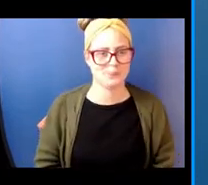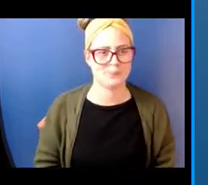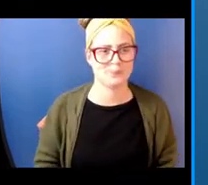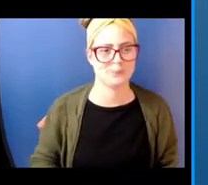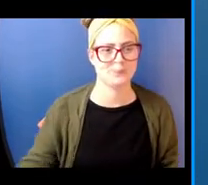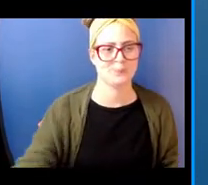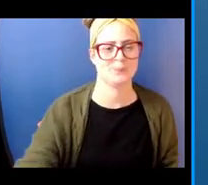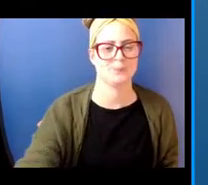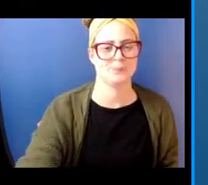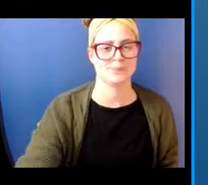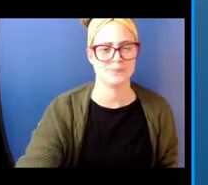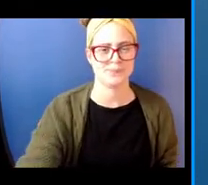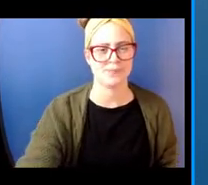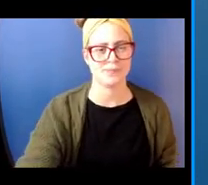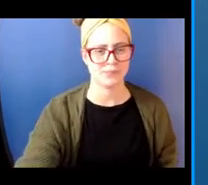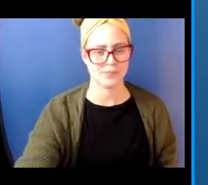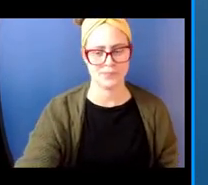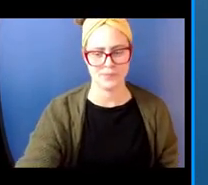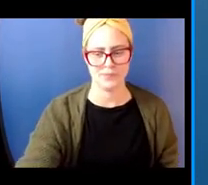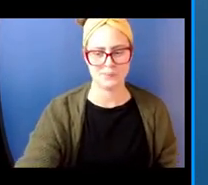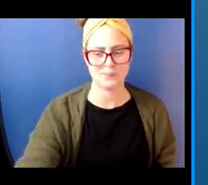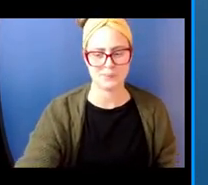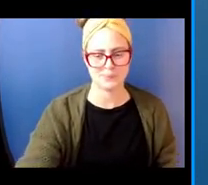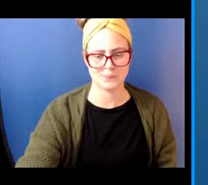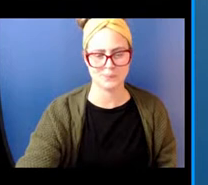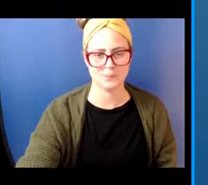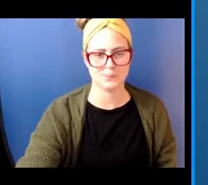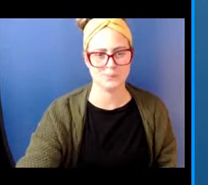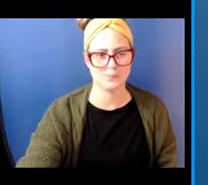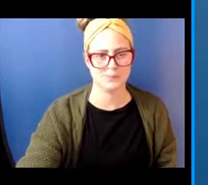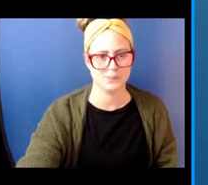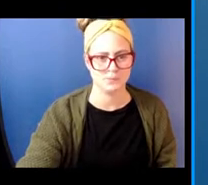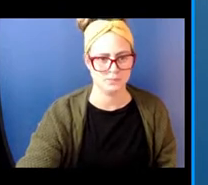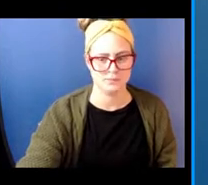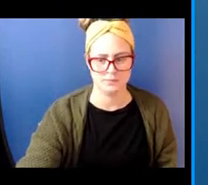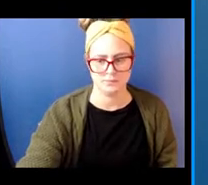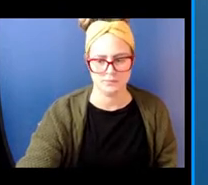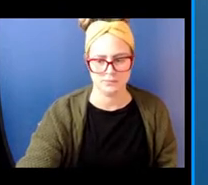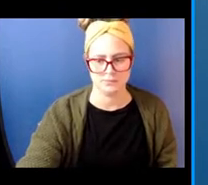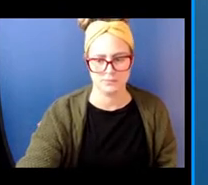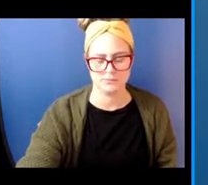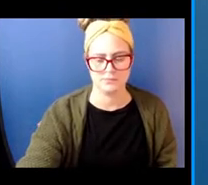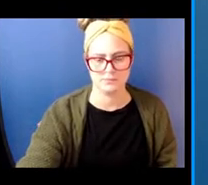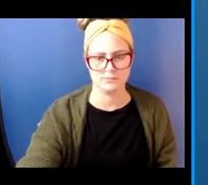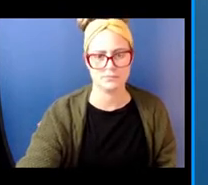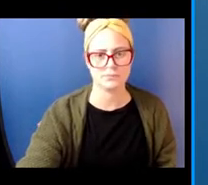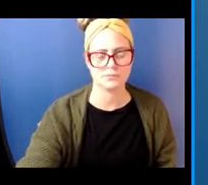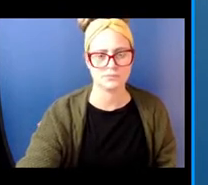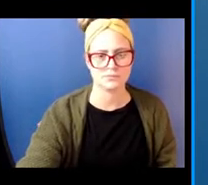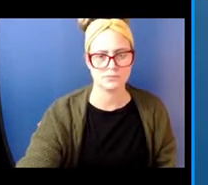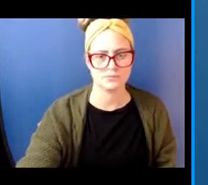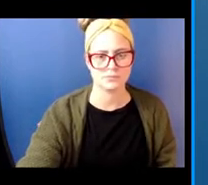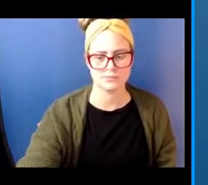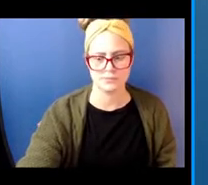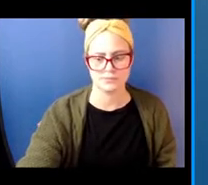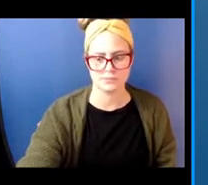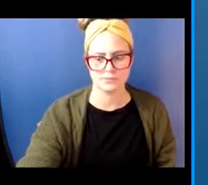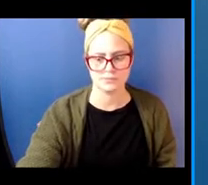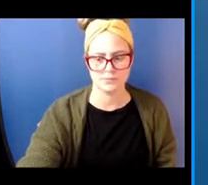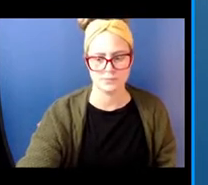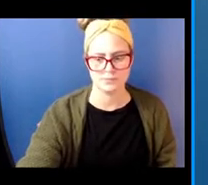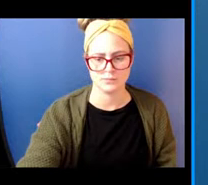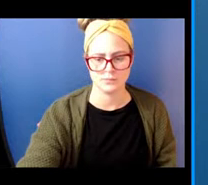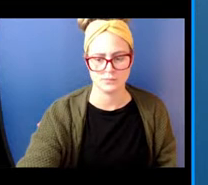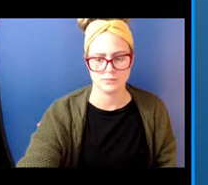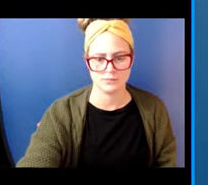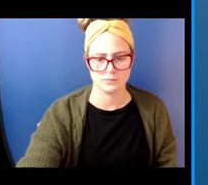rules first um any state that is going outside of the window automatically loses